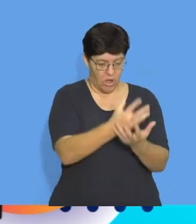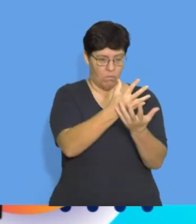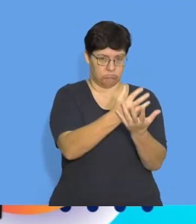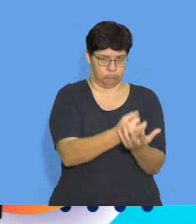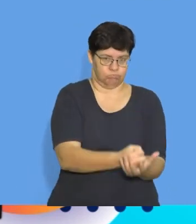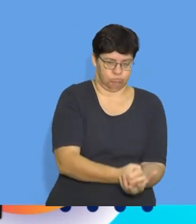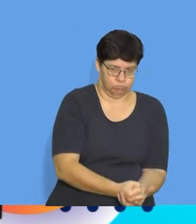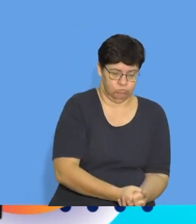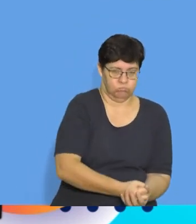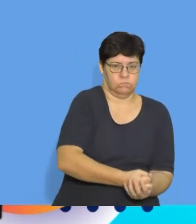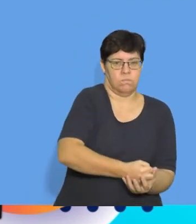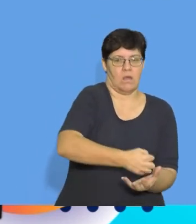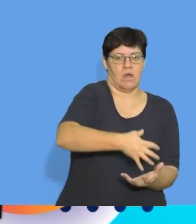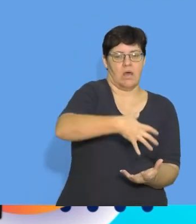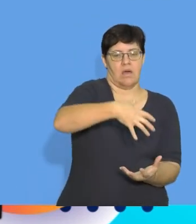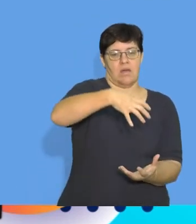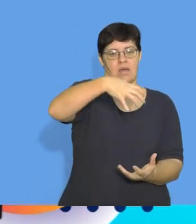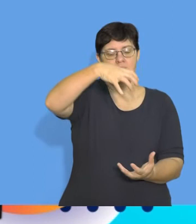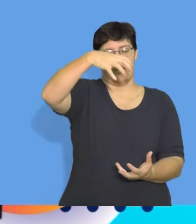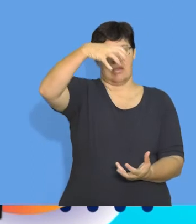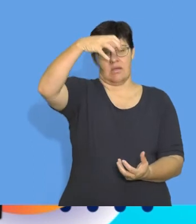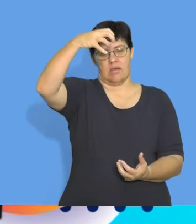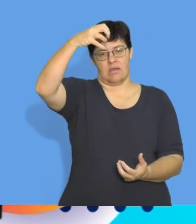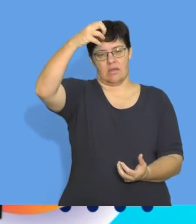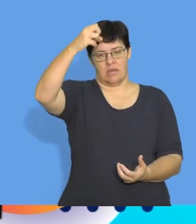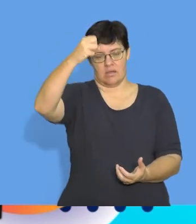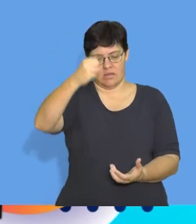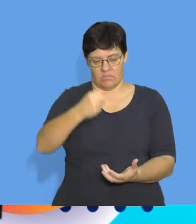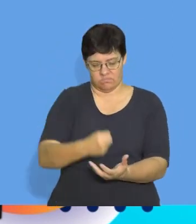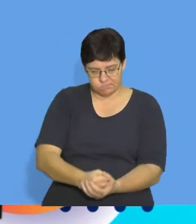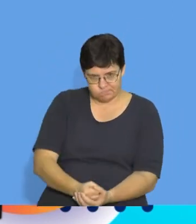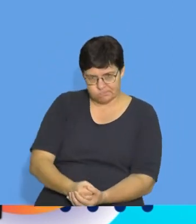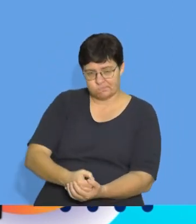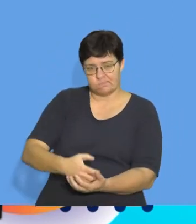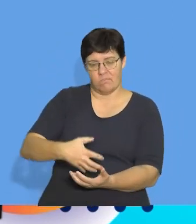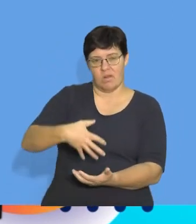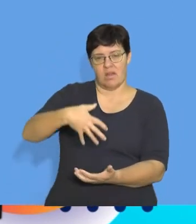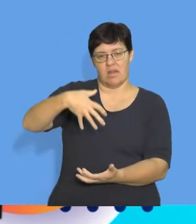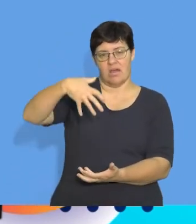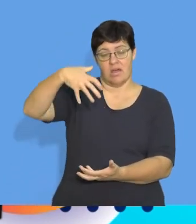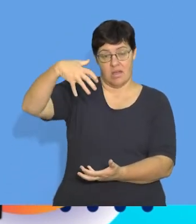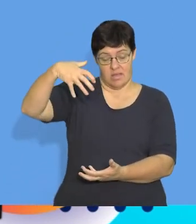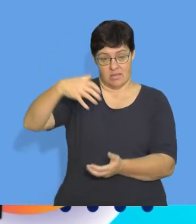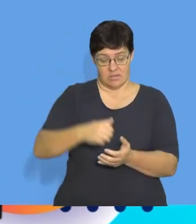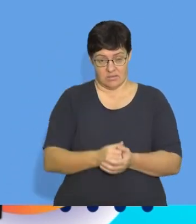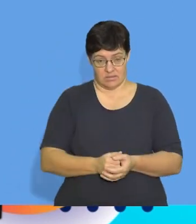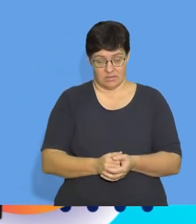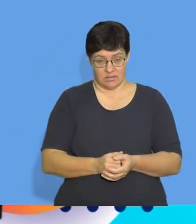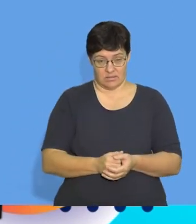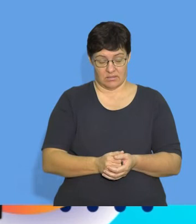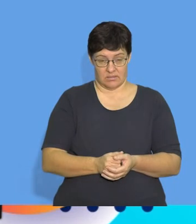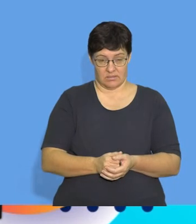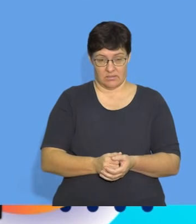squishes, and then it unsquishes and bounces off. But it's got to squish and stop, then it can